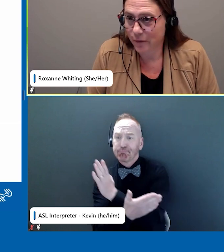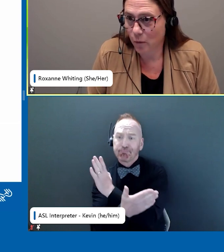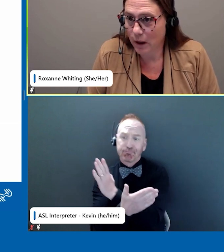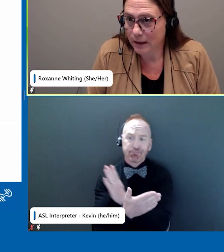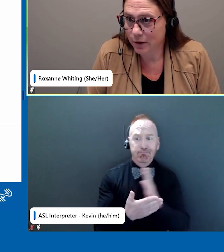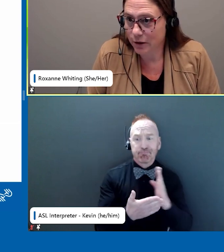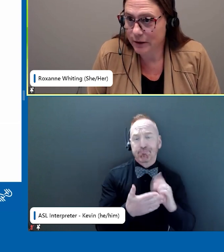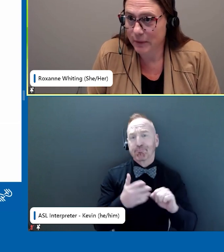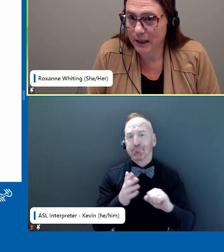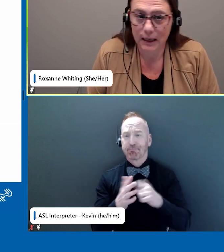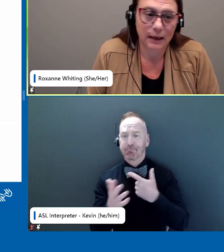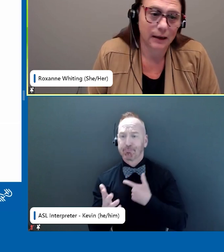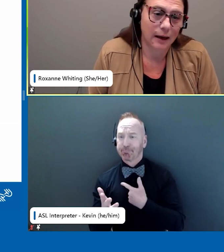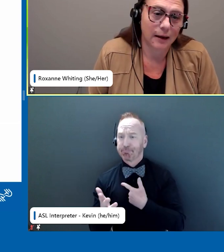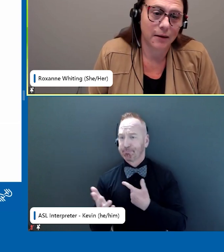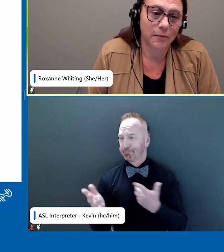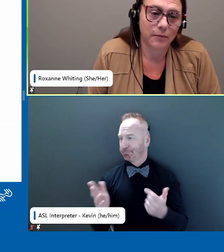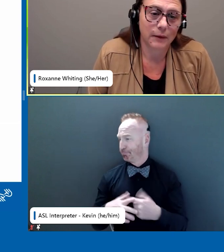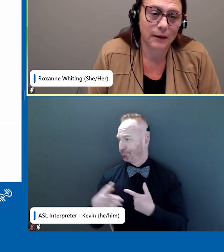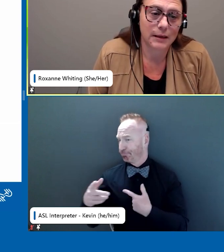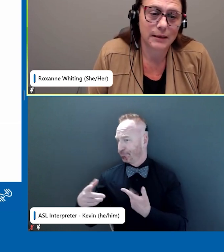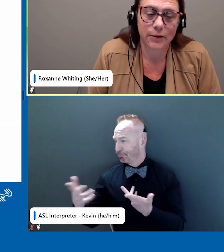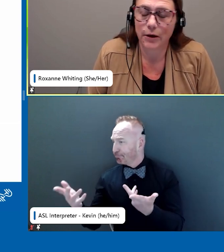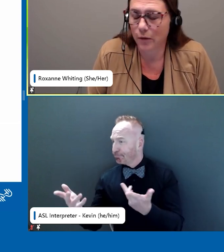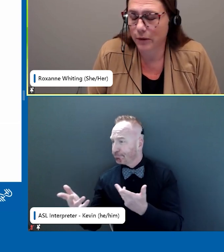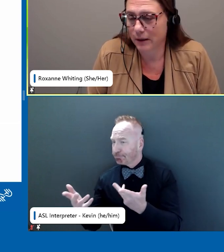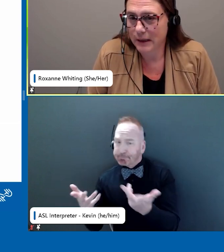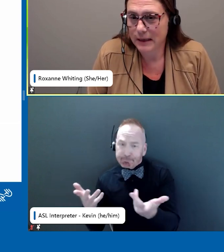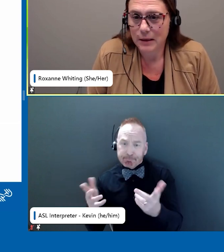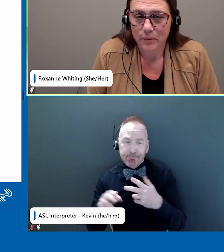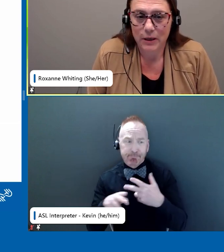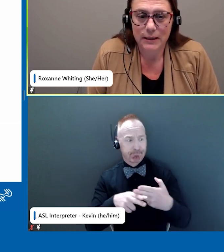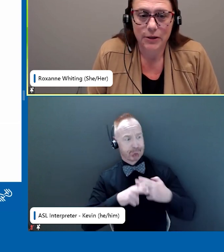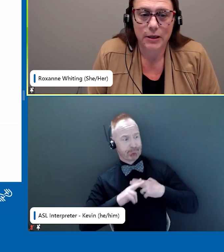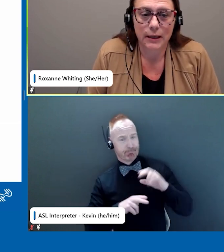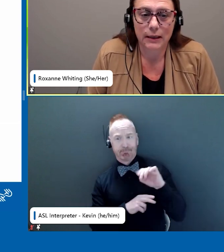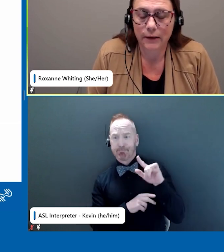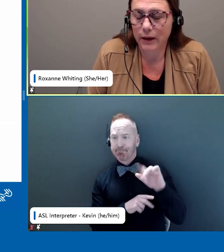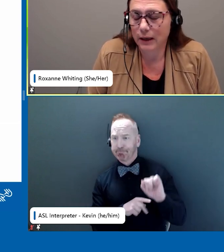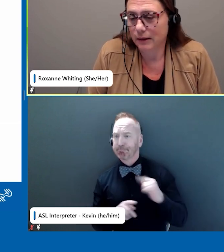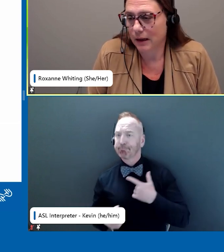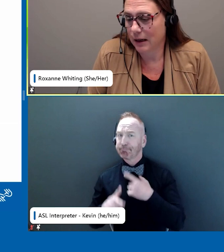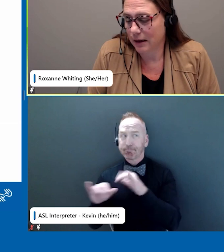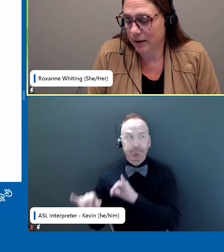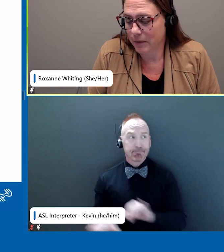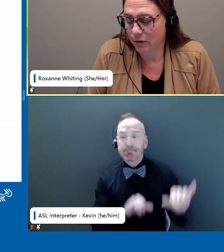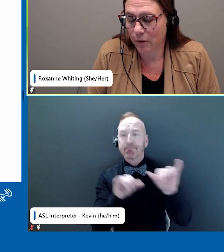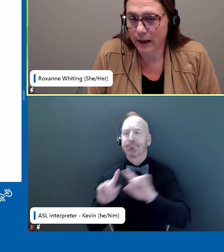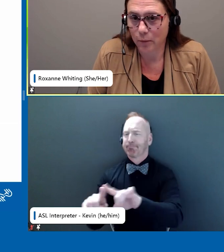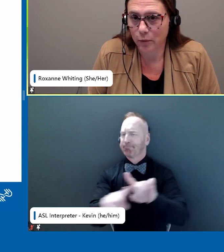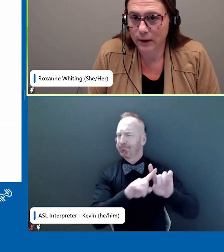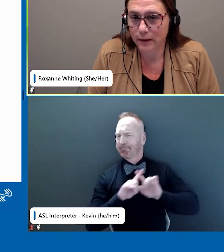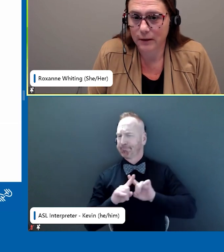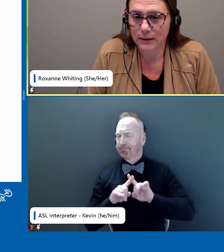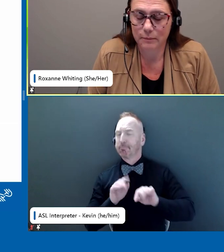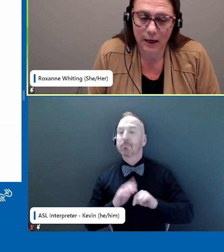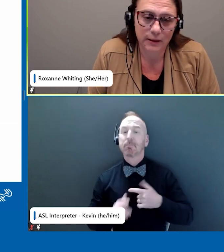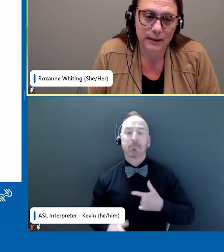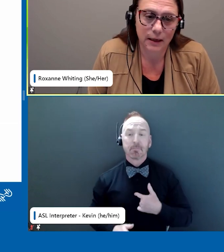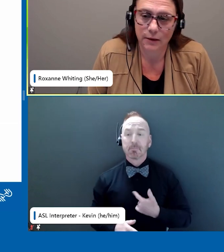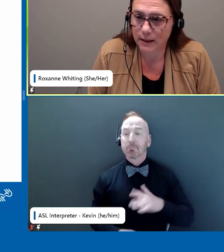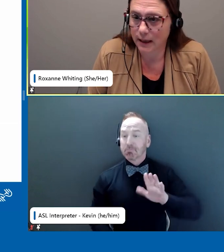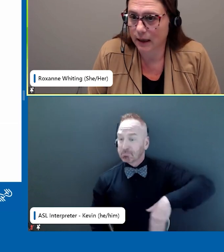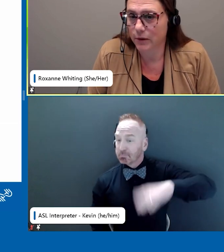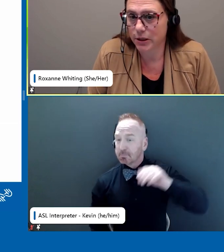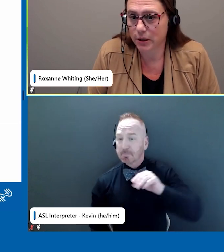mixture of what could be considered a CODA, but essentially living and growing up with